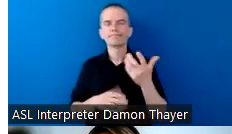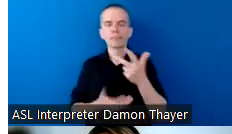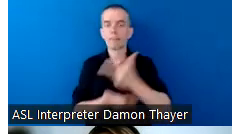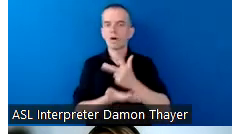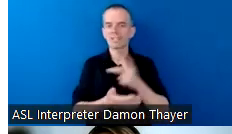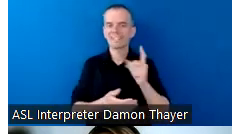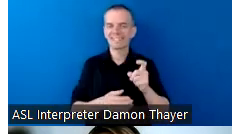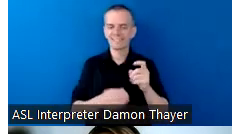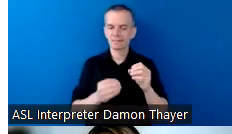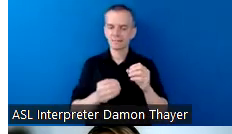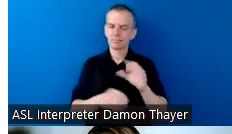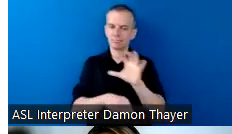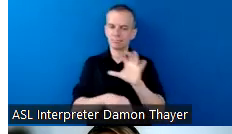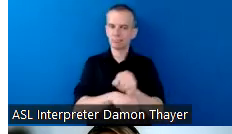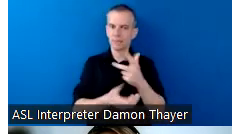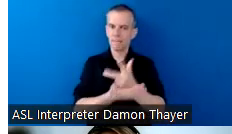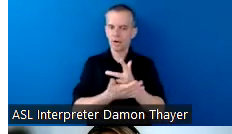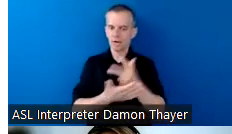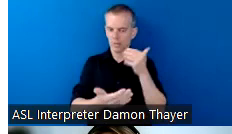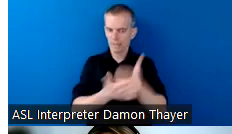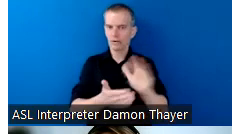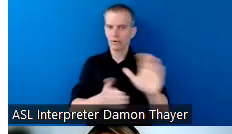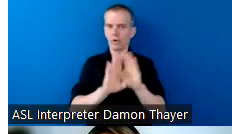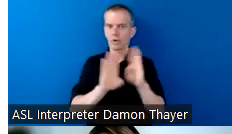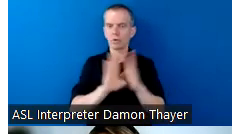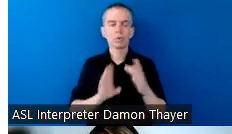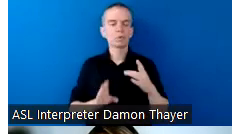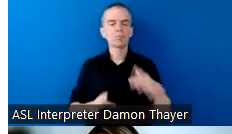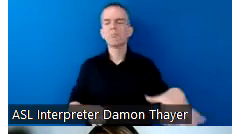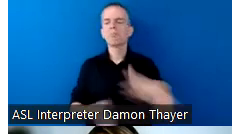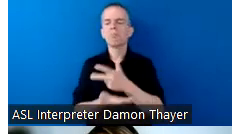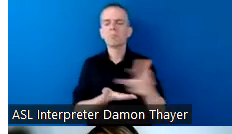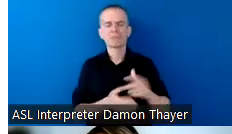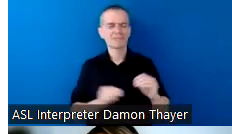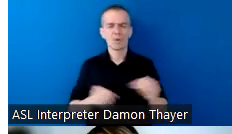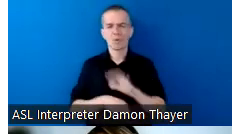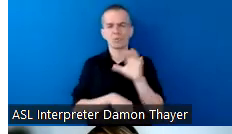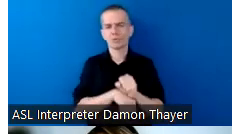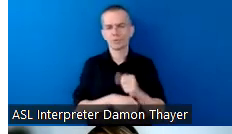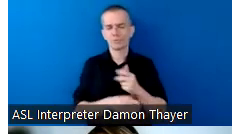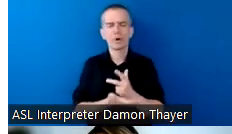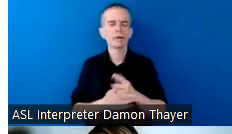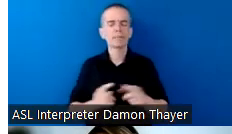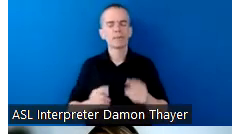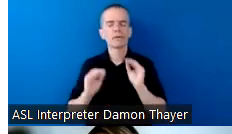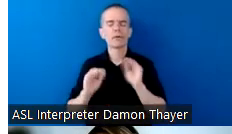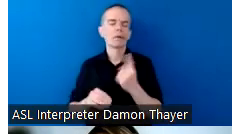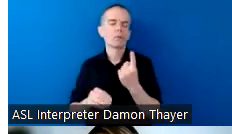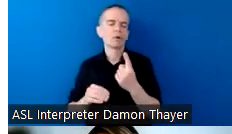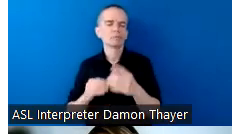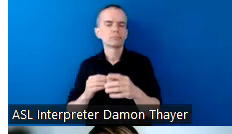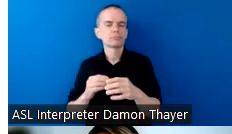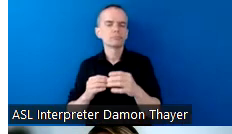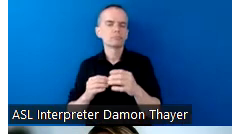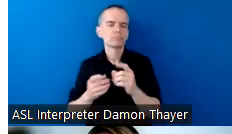door in a place that usually does not have reserved parking. So these would be examples of a change to a policy, rule, or